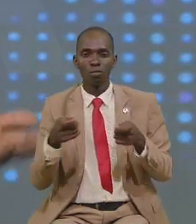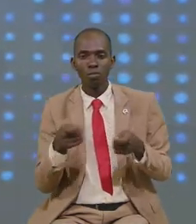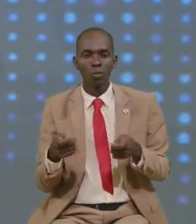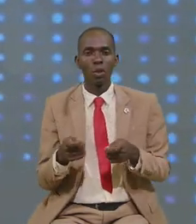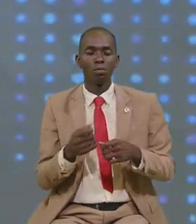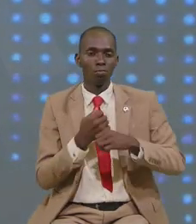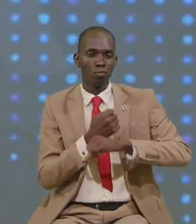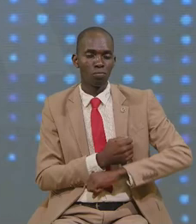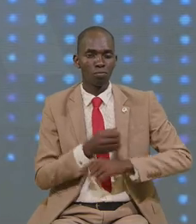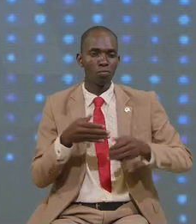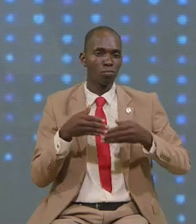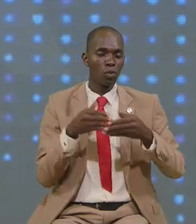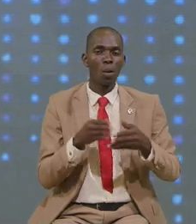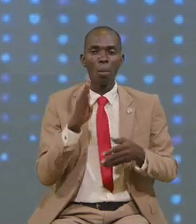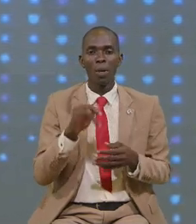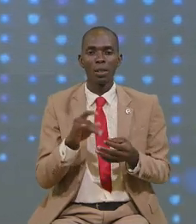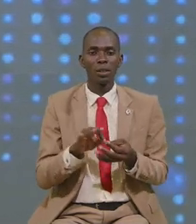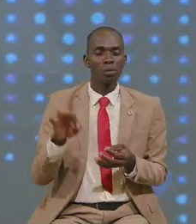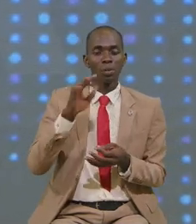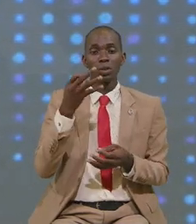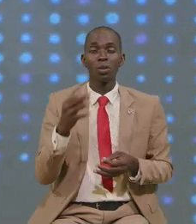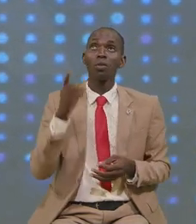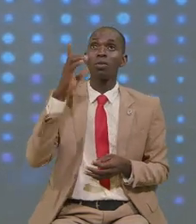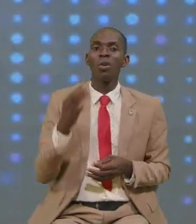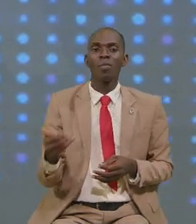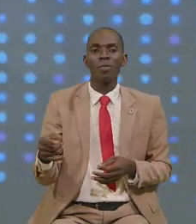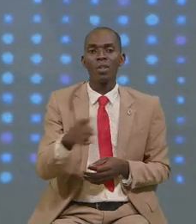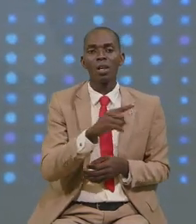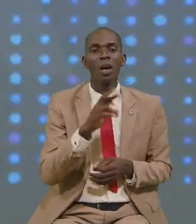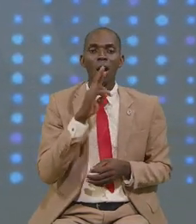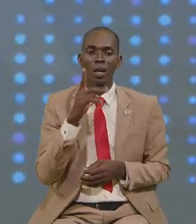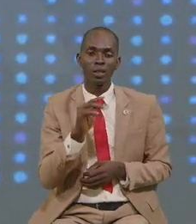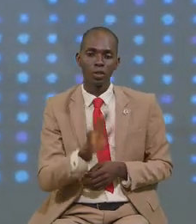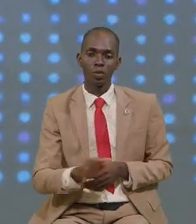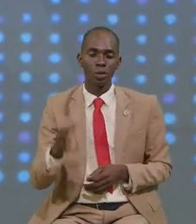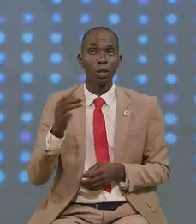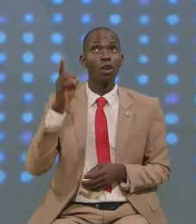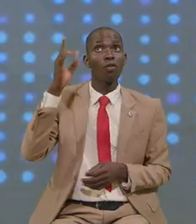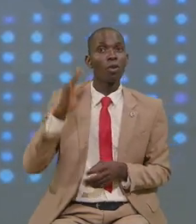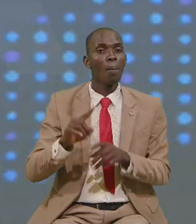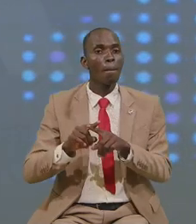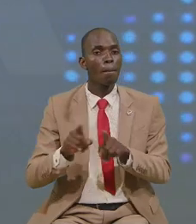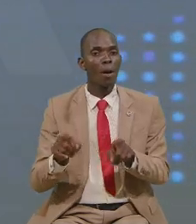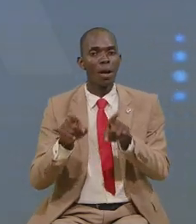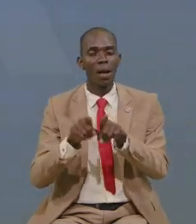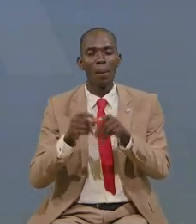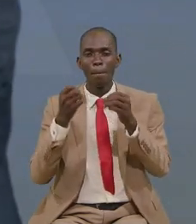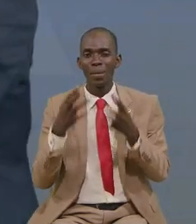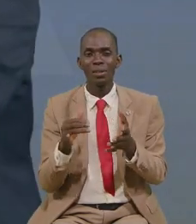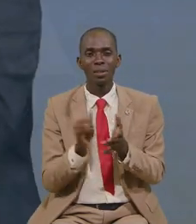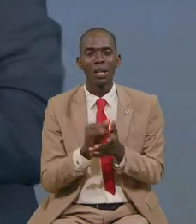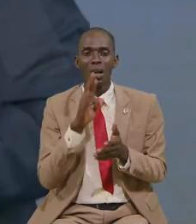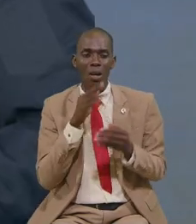guided by the Spirit of God, they are the children of God. But as many as are led